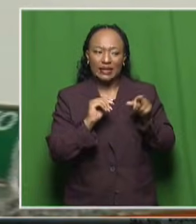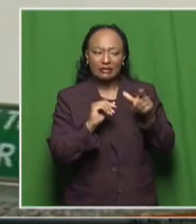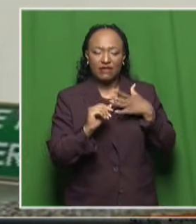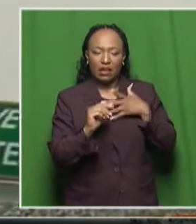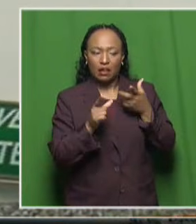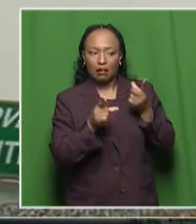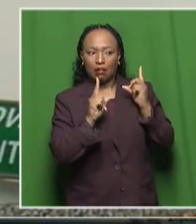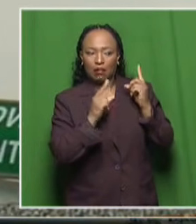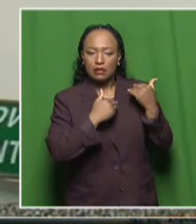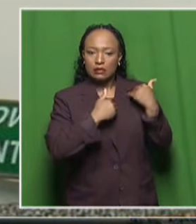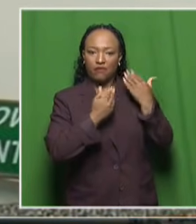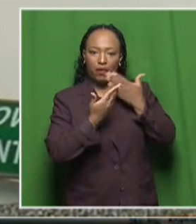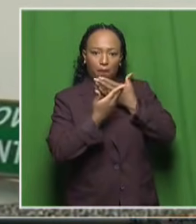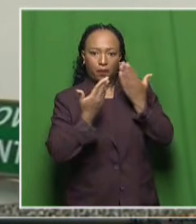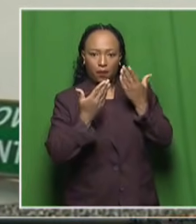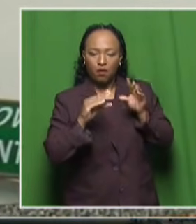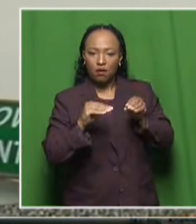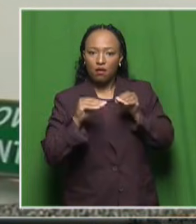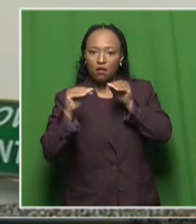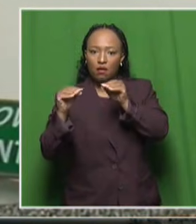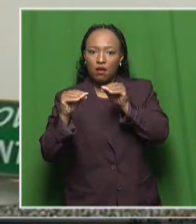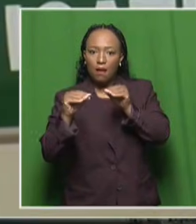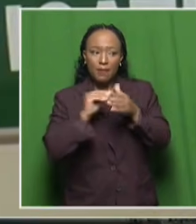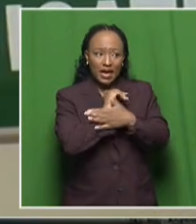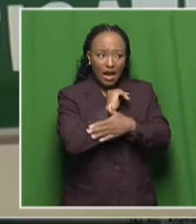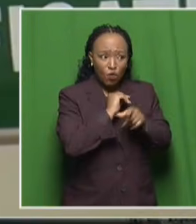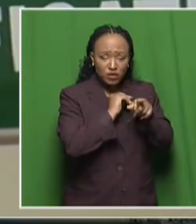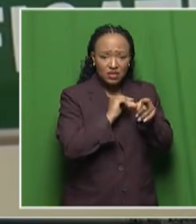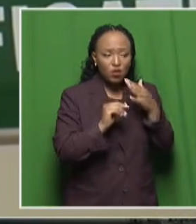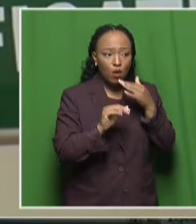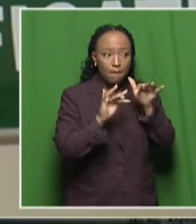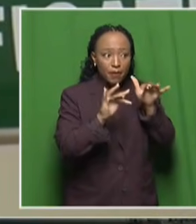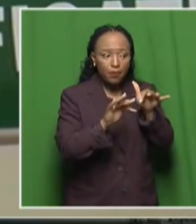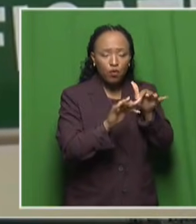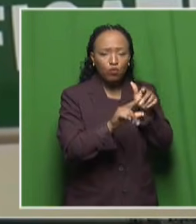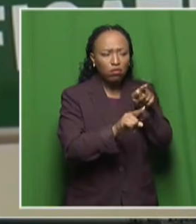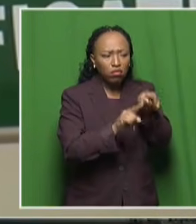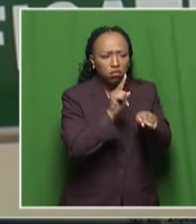country where the alleged persecution is taking place for those applying?